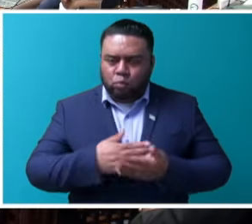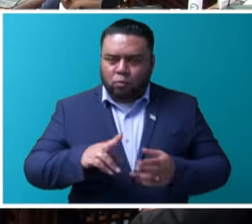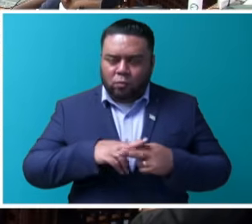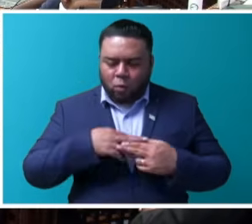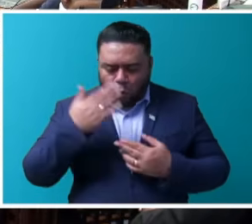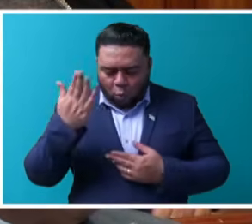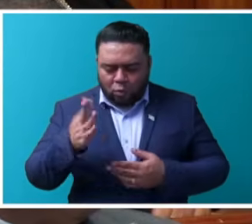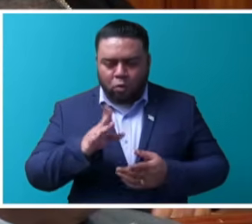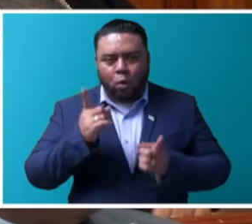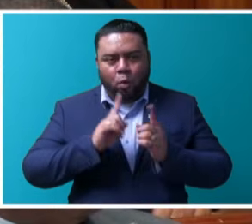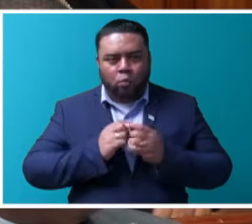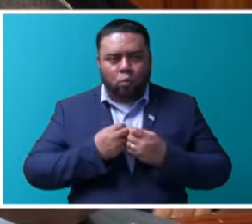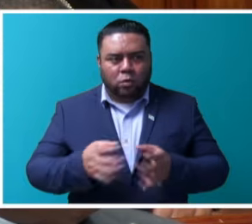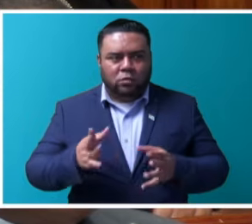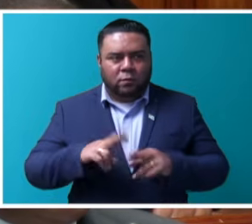your tragic loss.